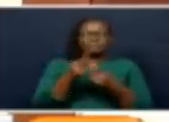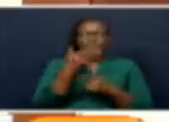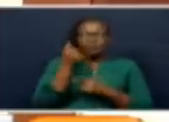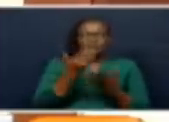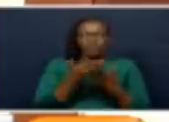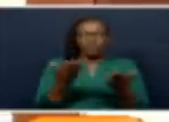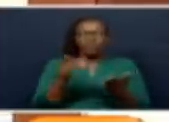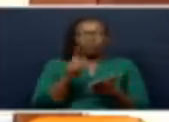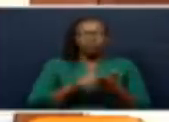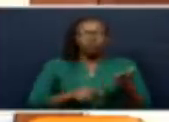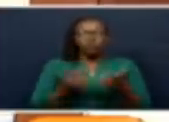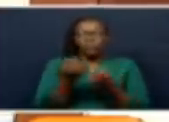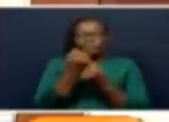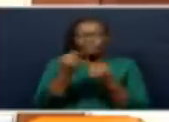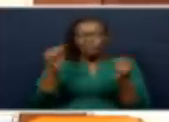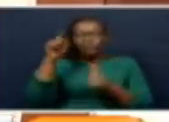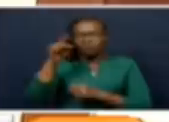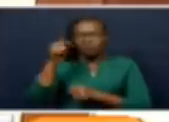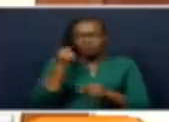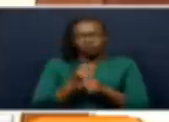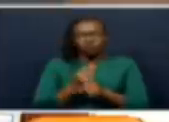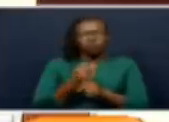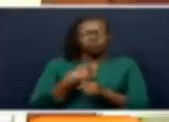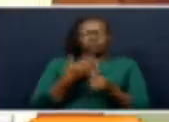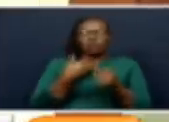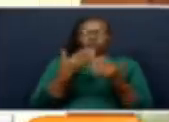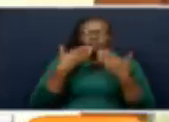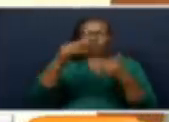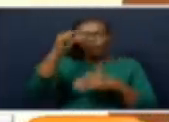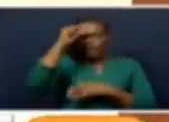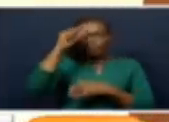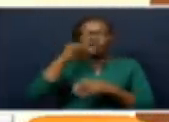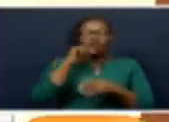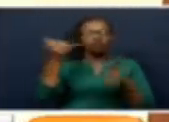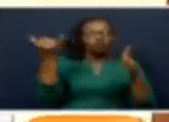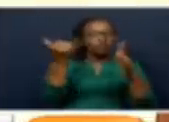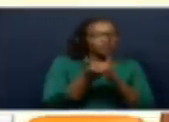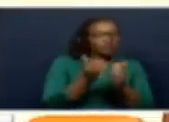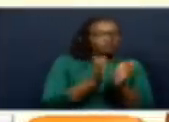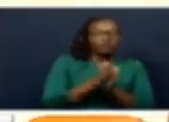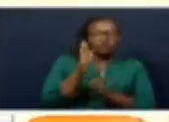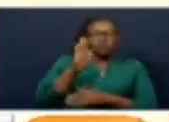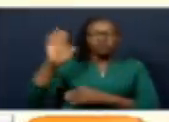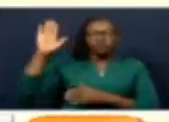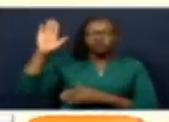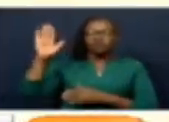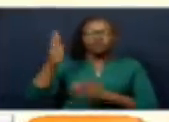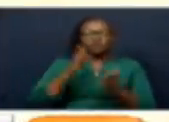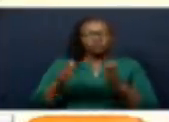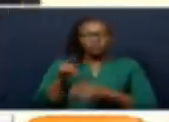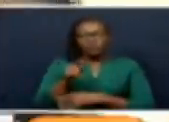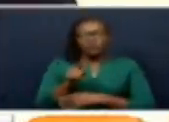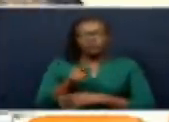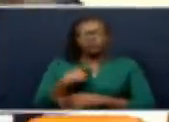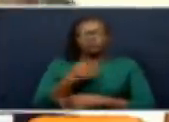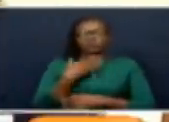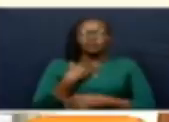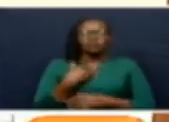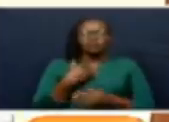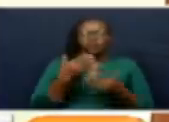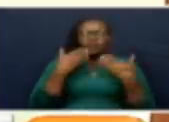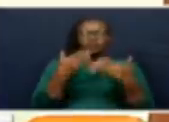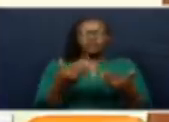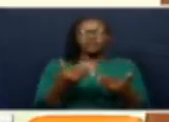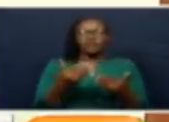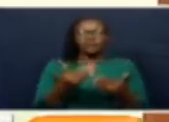the president did, and I want to thank this government for that, was not to interfere with that swearing. Yes. I want to thank, you